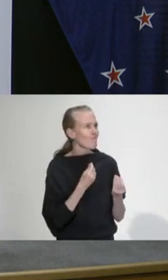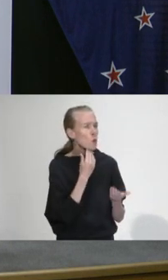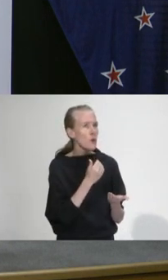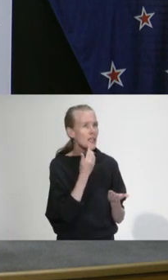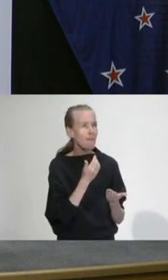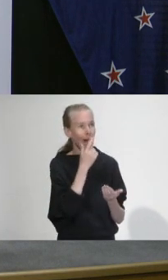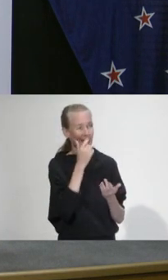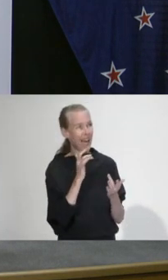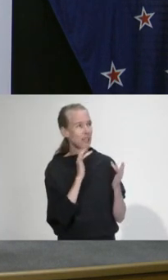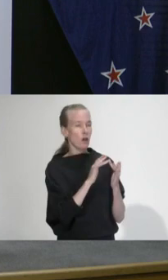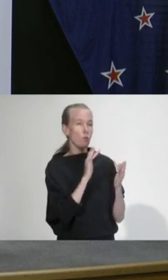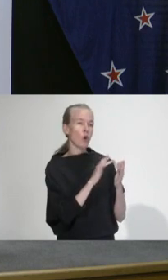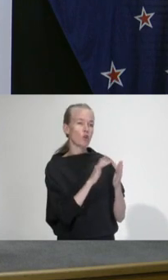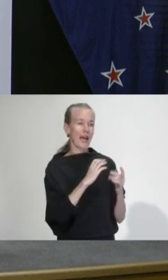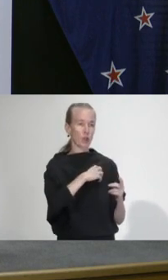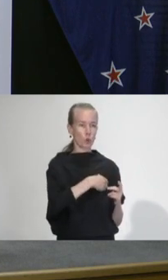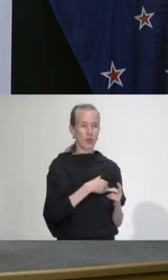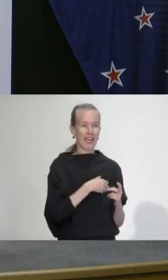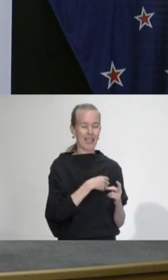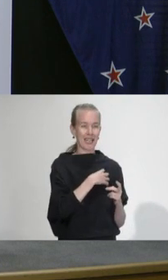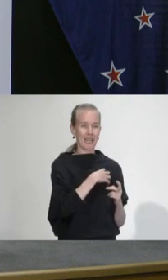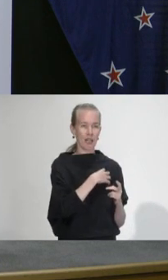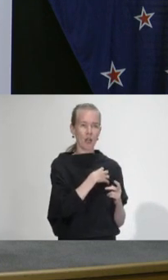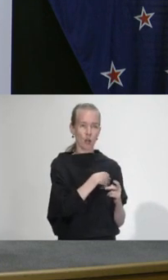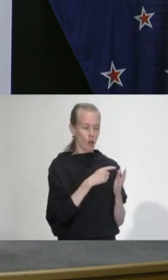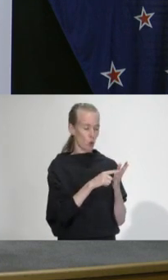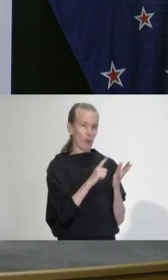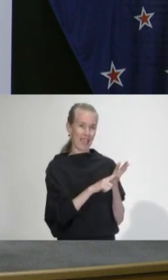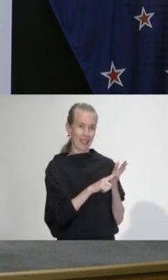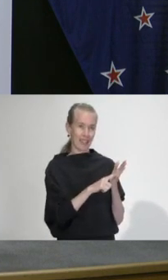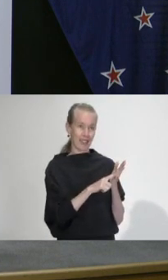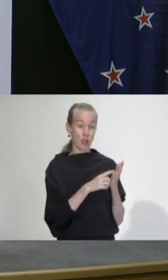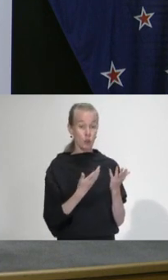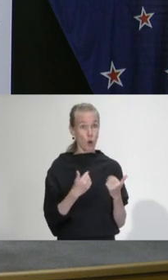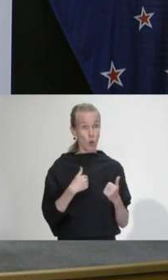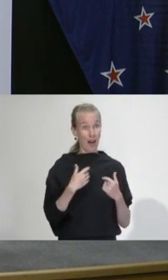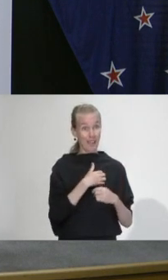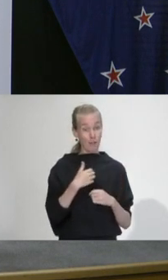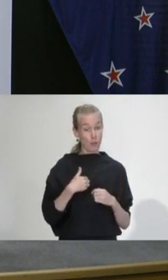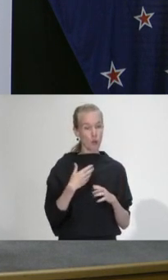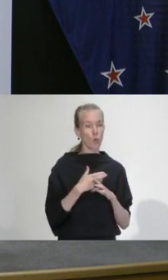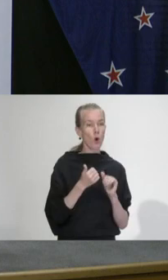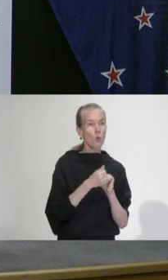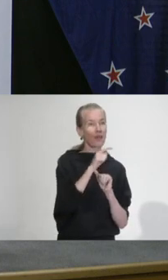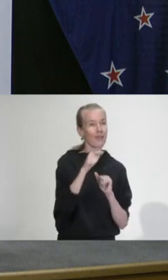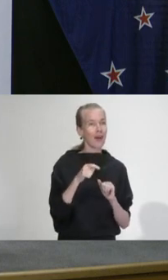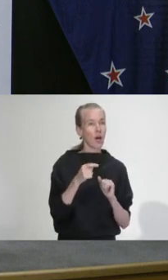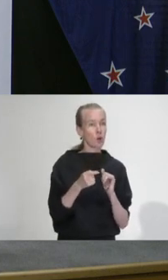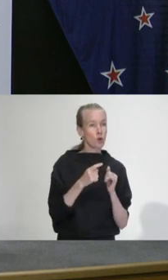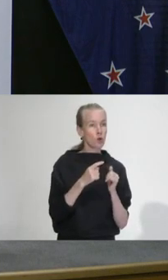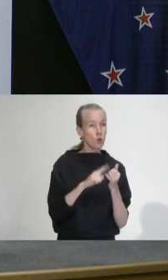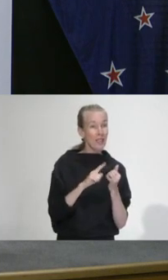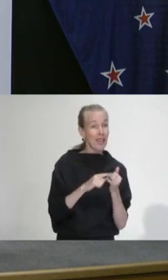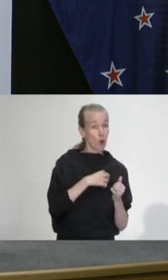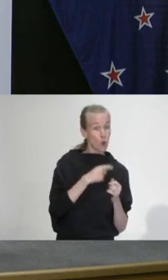worked closely with unions to ensure that staff were confident, not just in the supply, but also in the availability and use. Okay. Is the